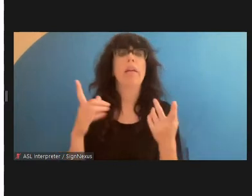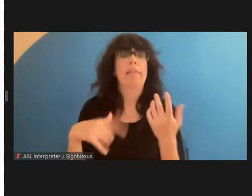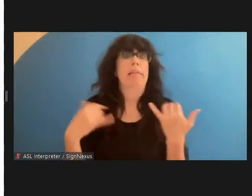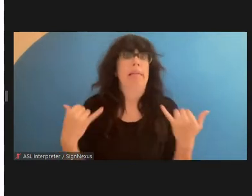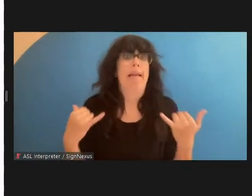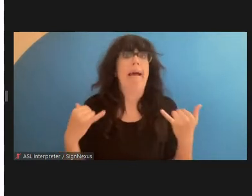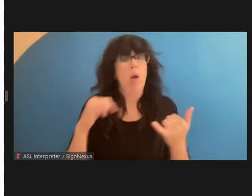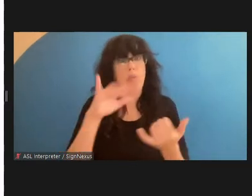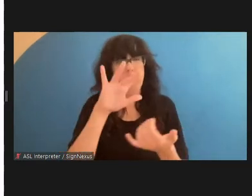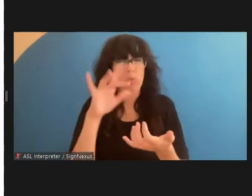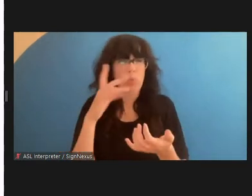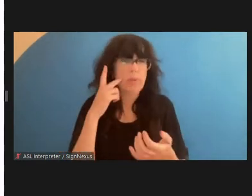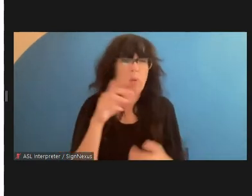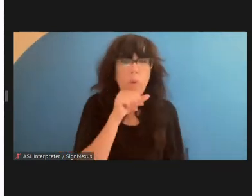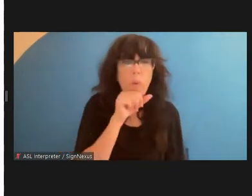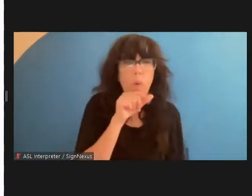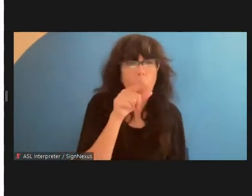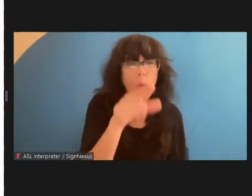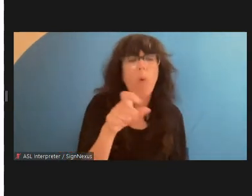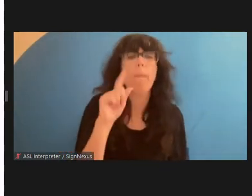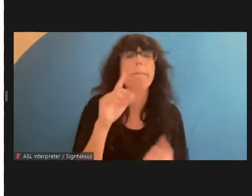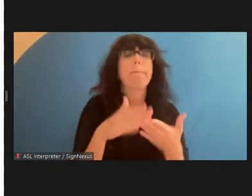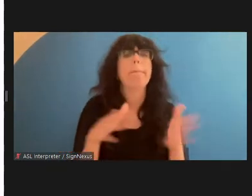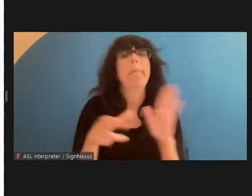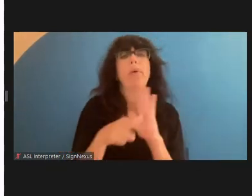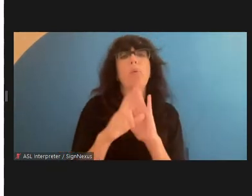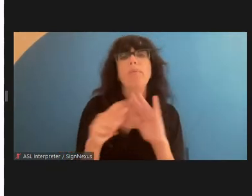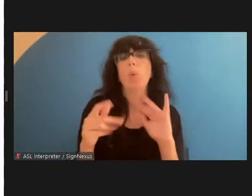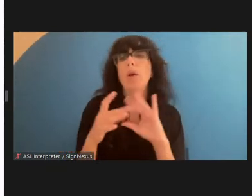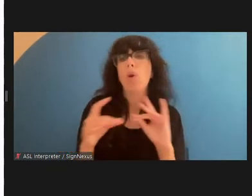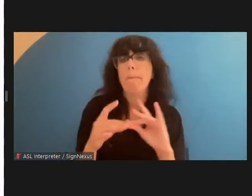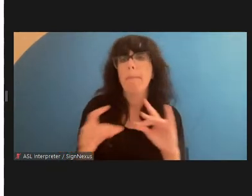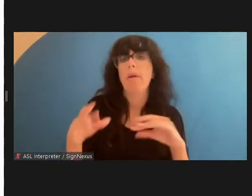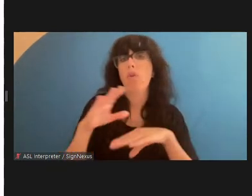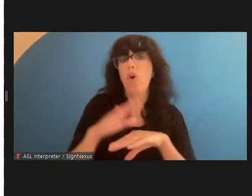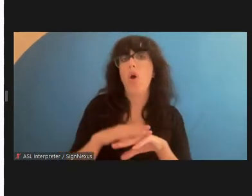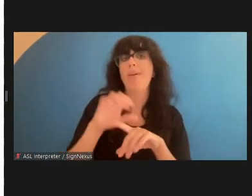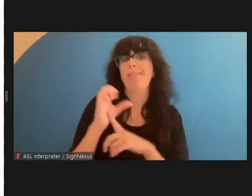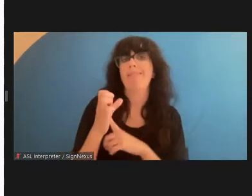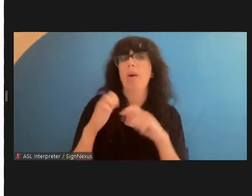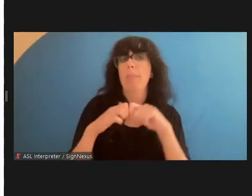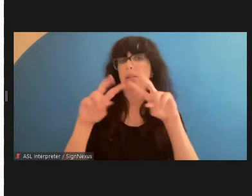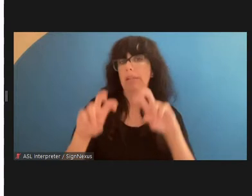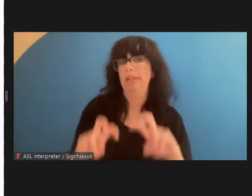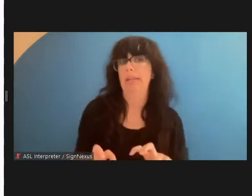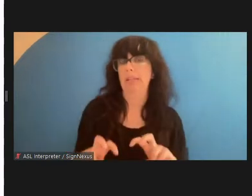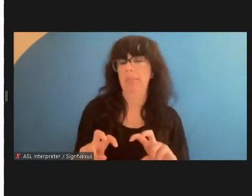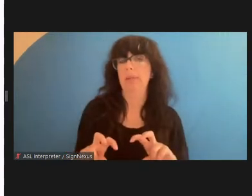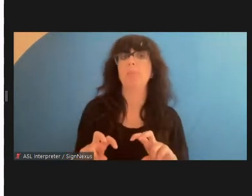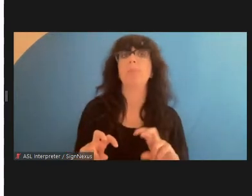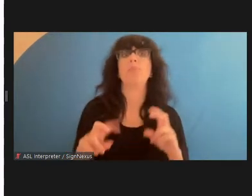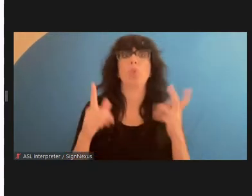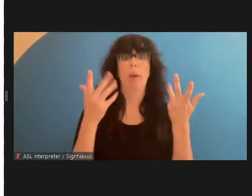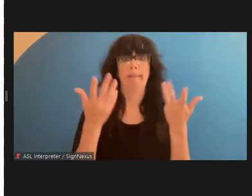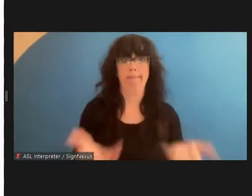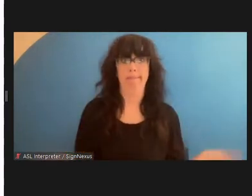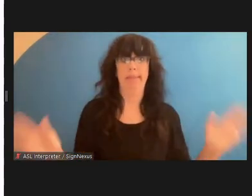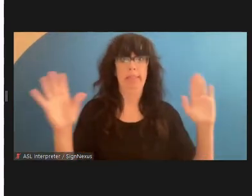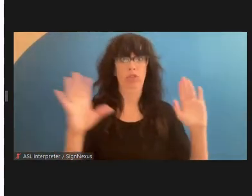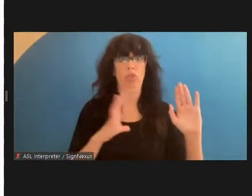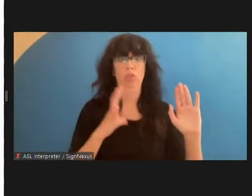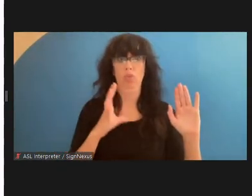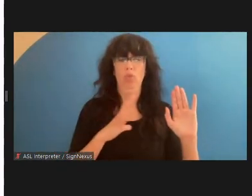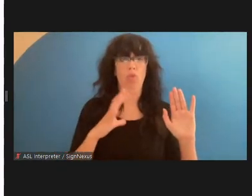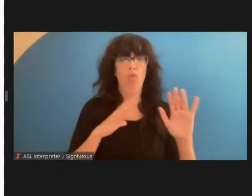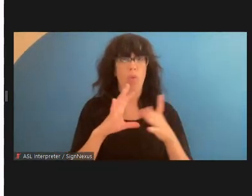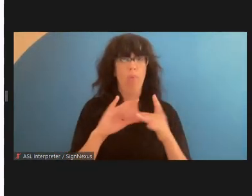the midst in orange here of public review and comments on the environmental assessment after the formal comment period closes there